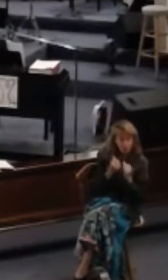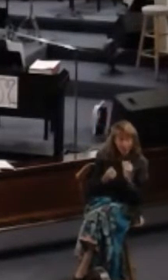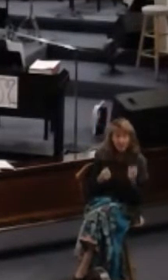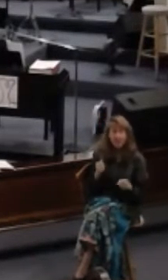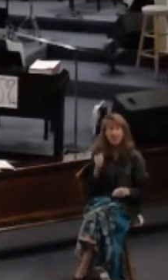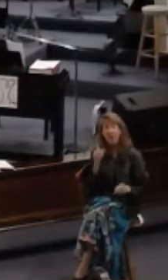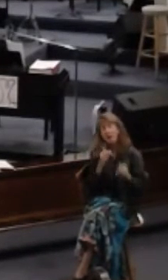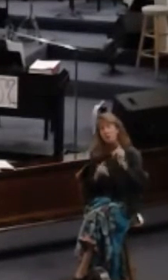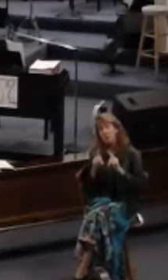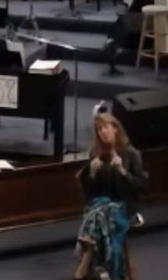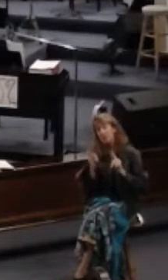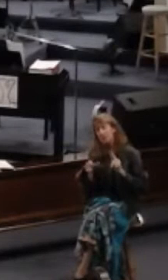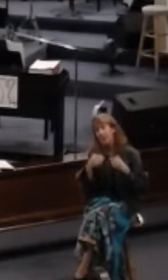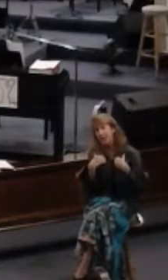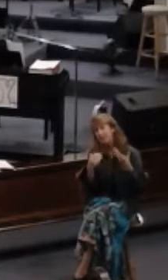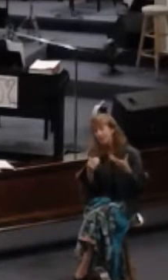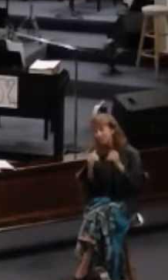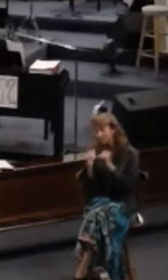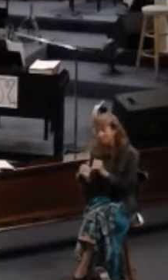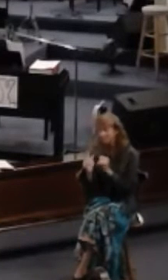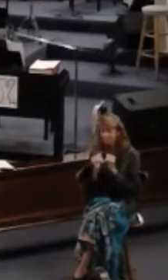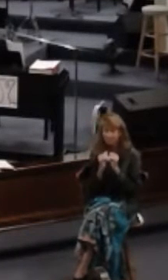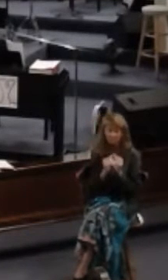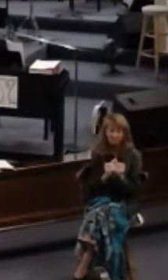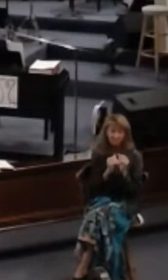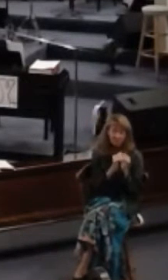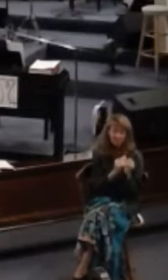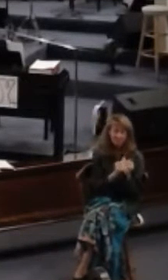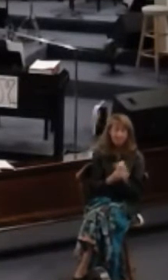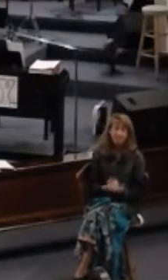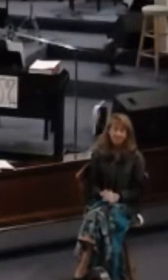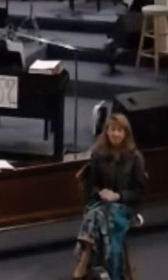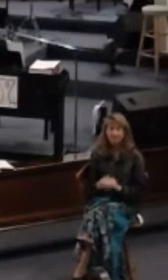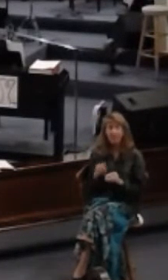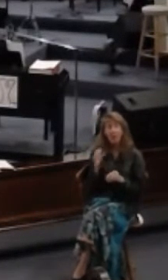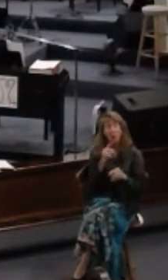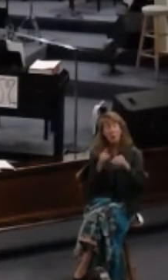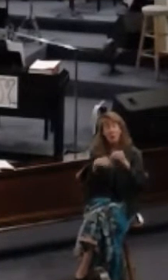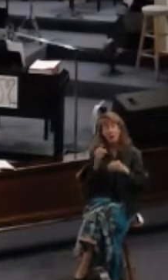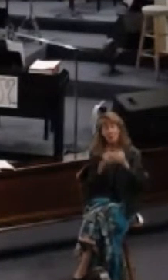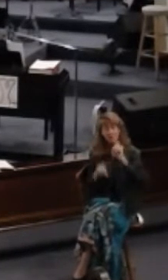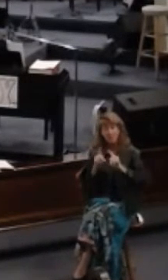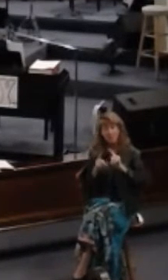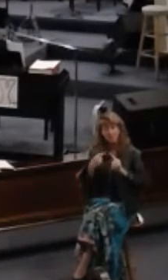with circling the wagons, if you will. Only hanging out with